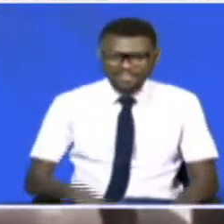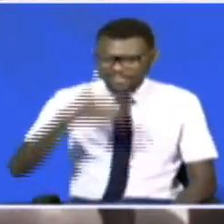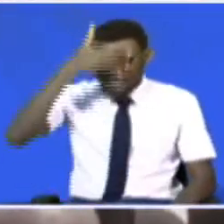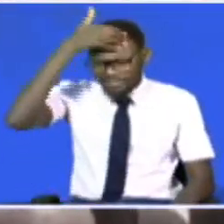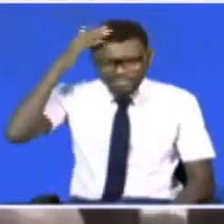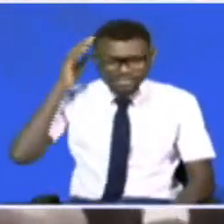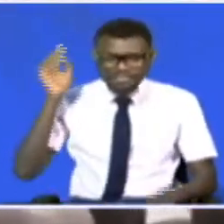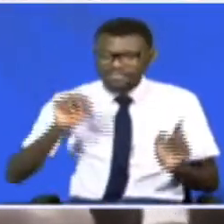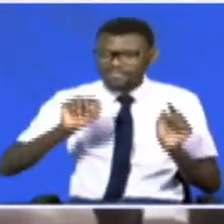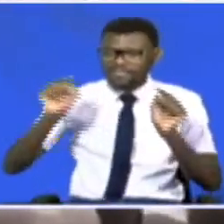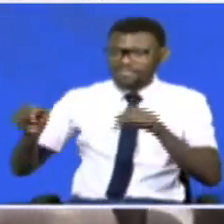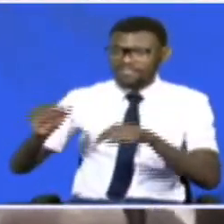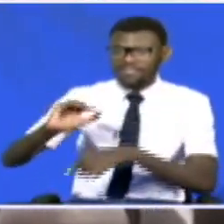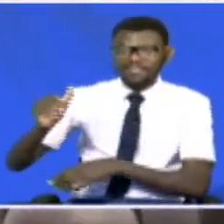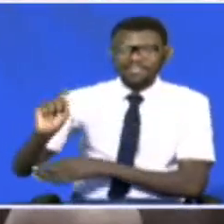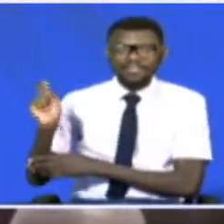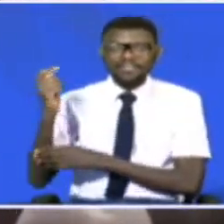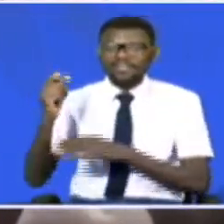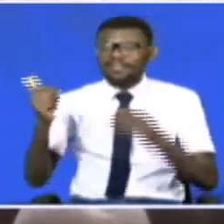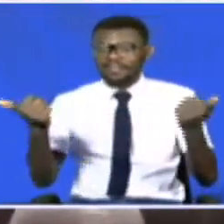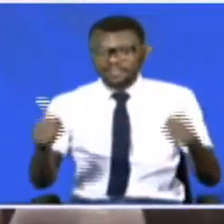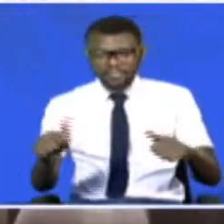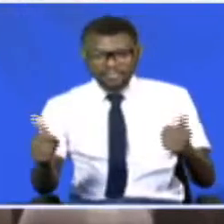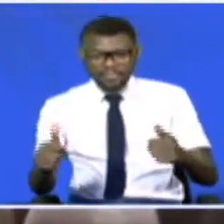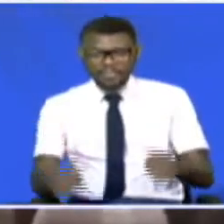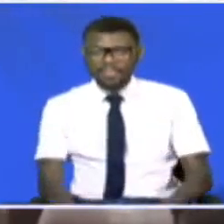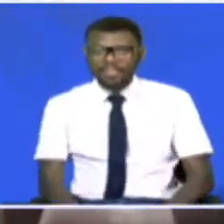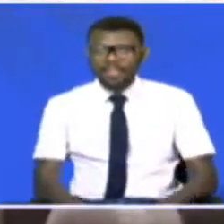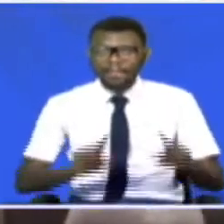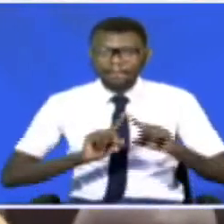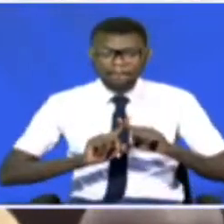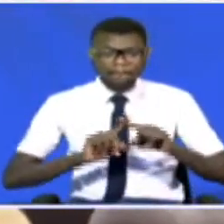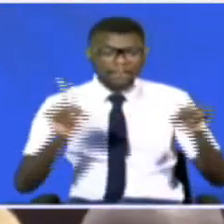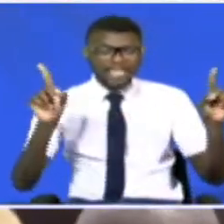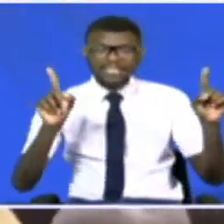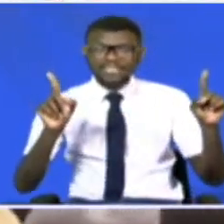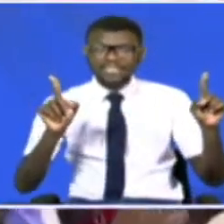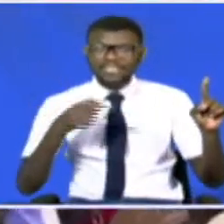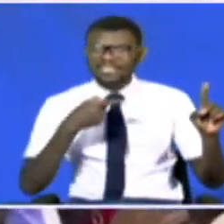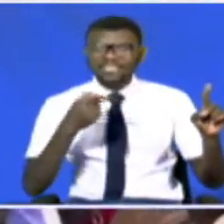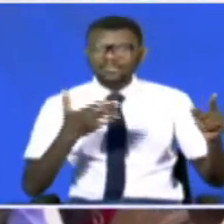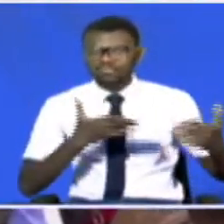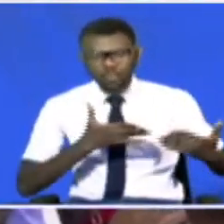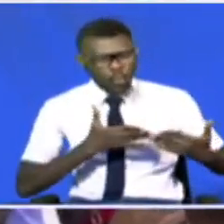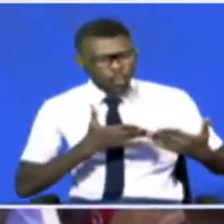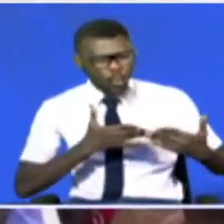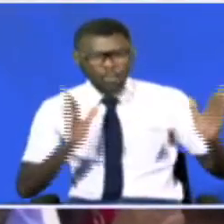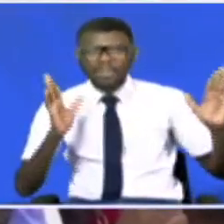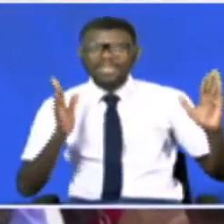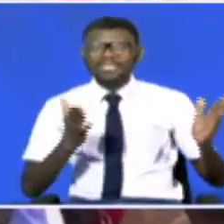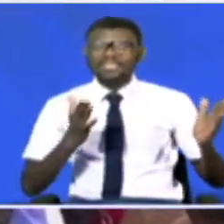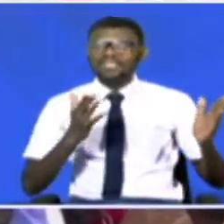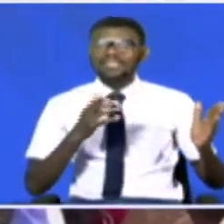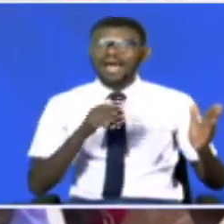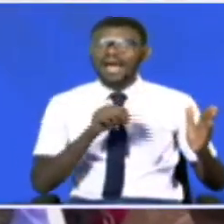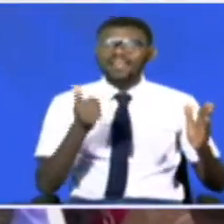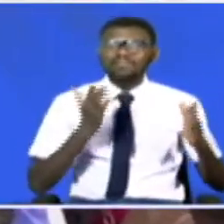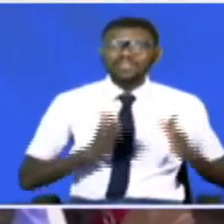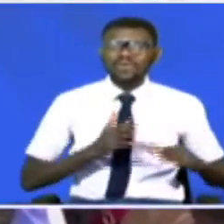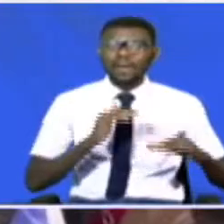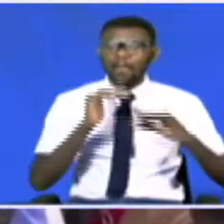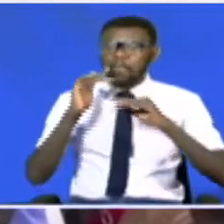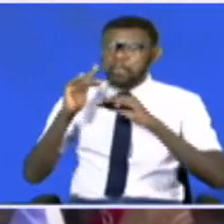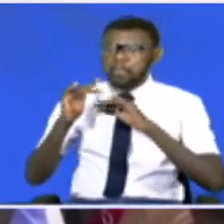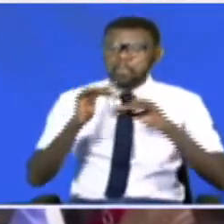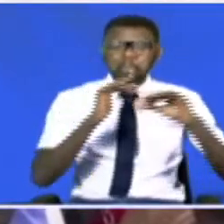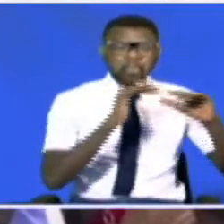mountain, someone blew a trumpet directly in front of the president. Wewe mtu ya tarumbeta. Hii tarumbeta